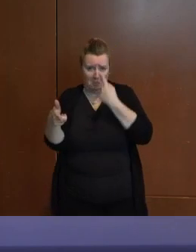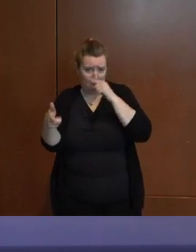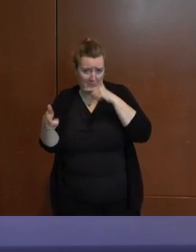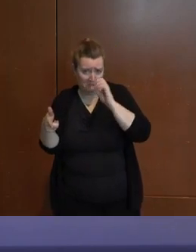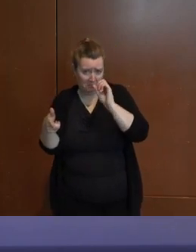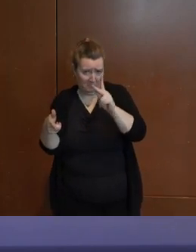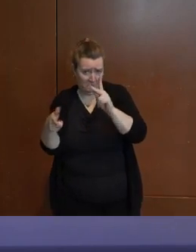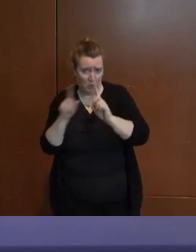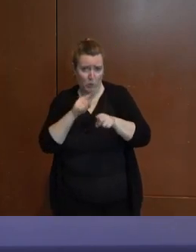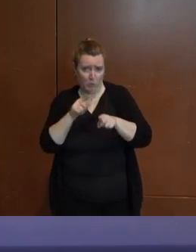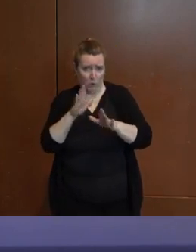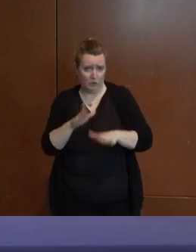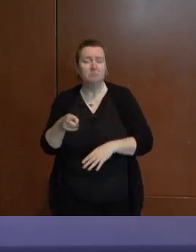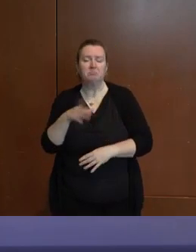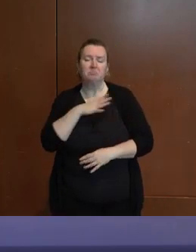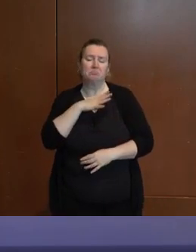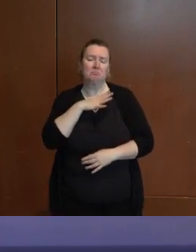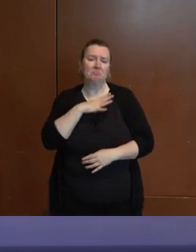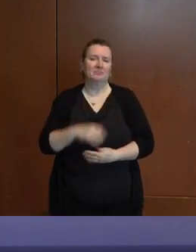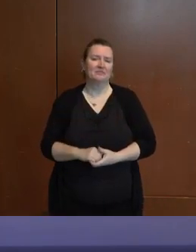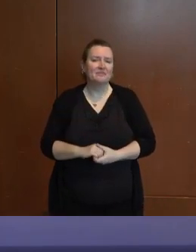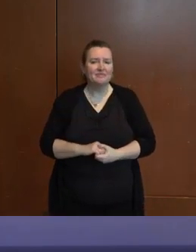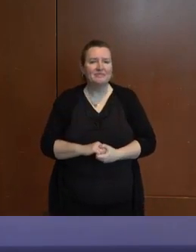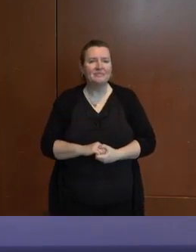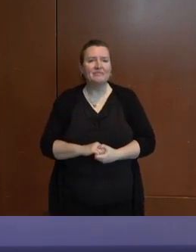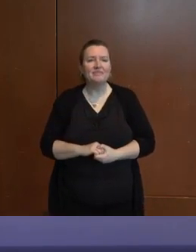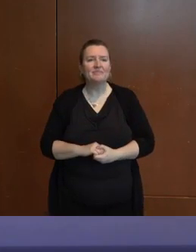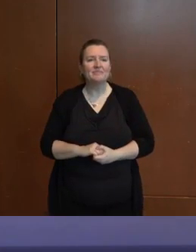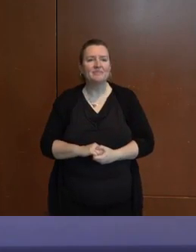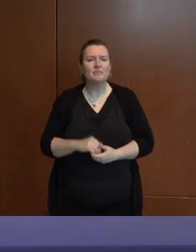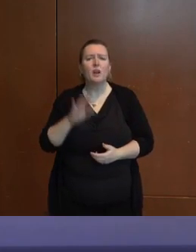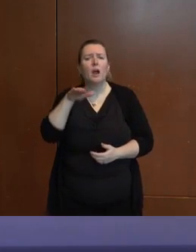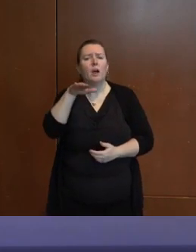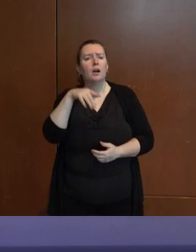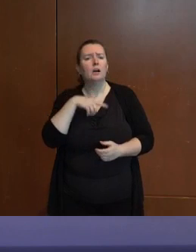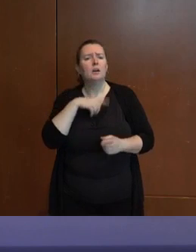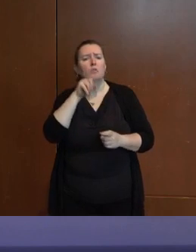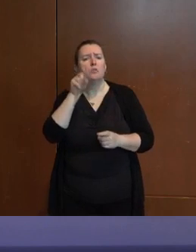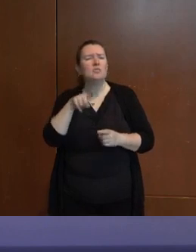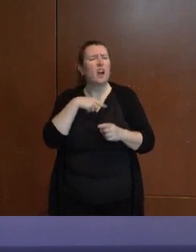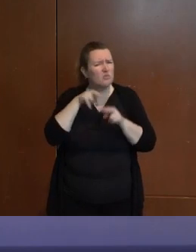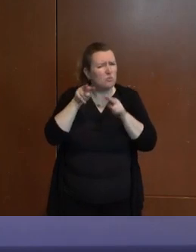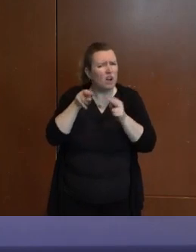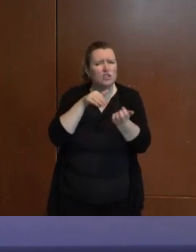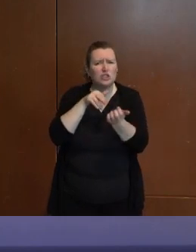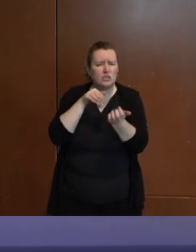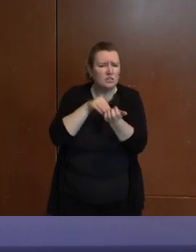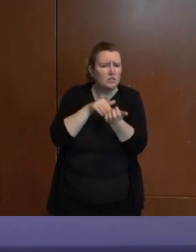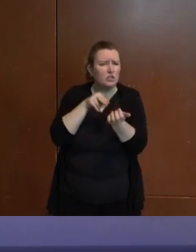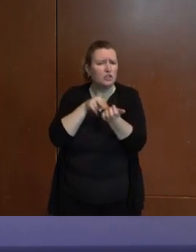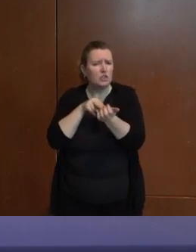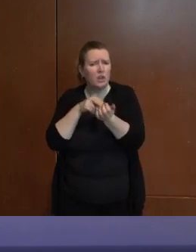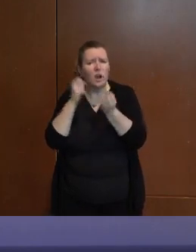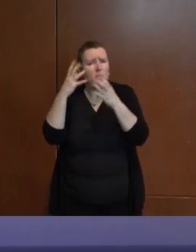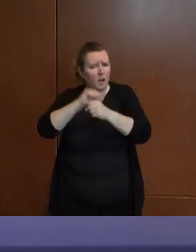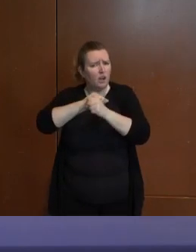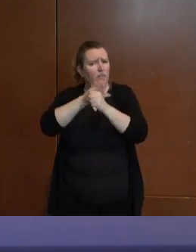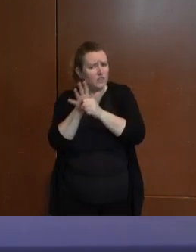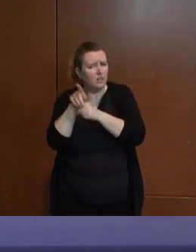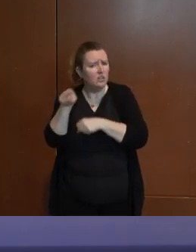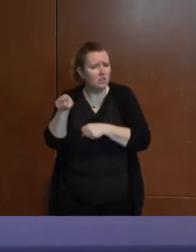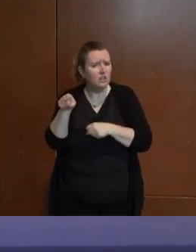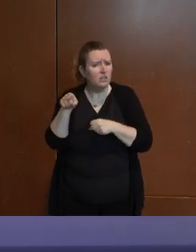on police? And if so, how do things stand in hospitals? The PPE numbers that you gave earlier, what